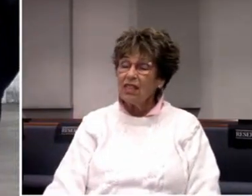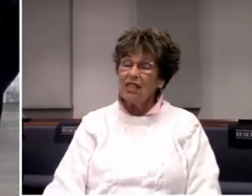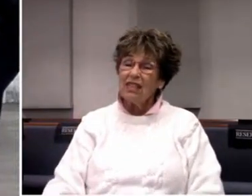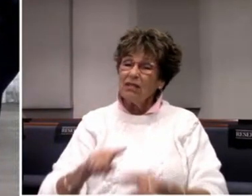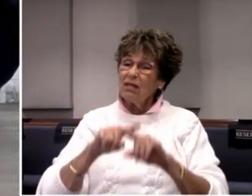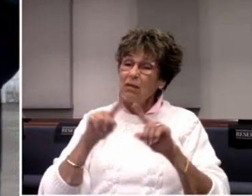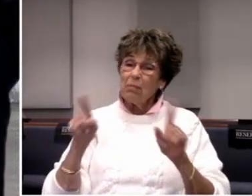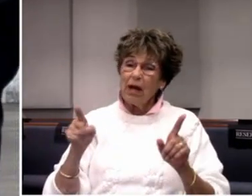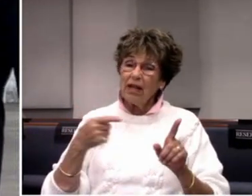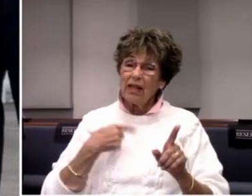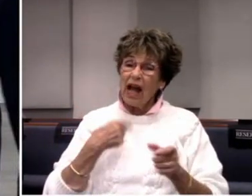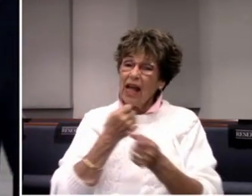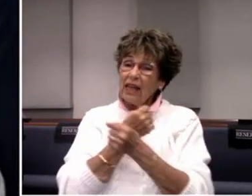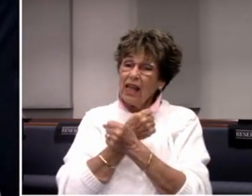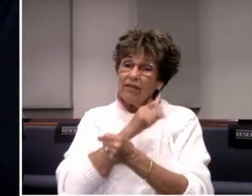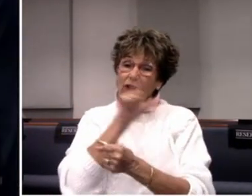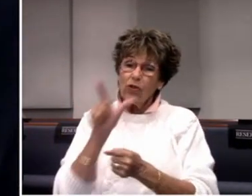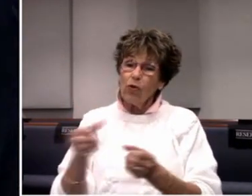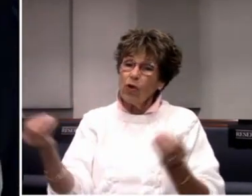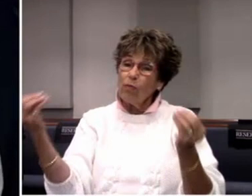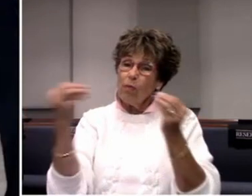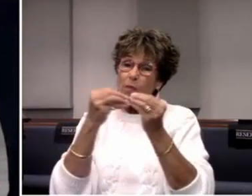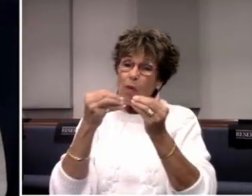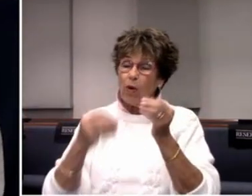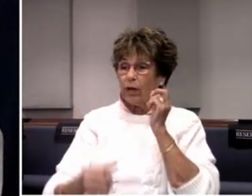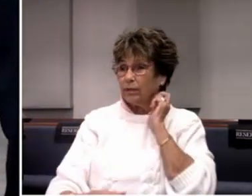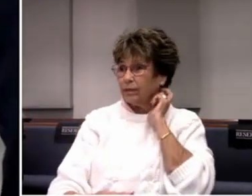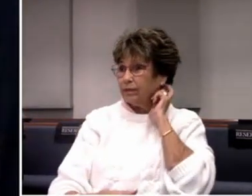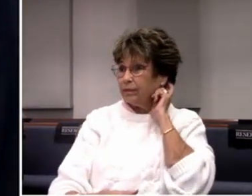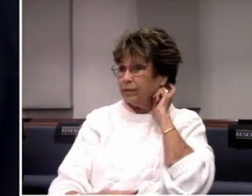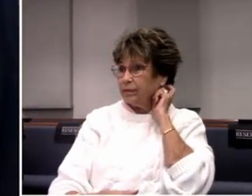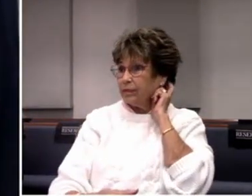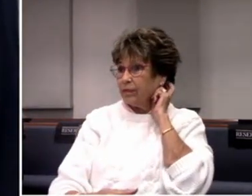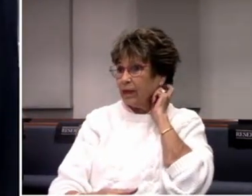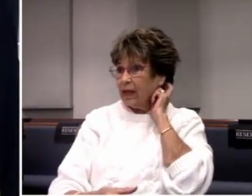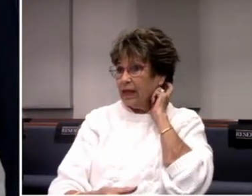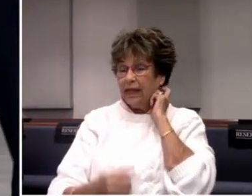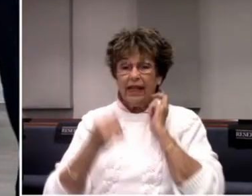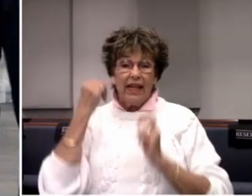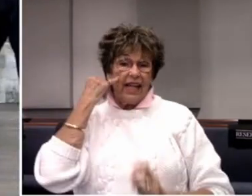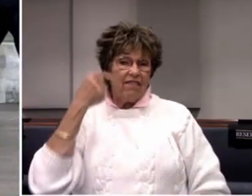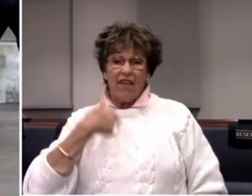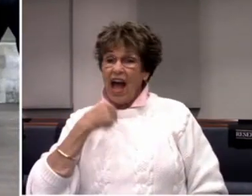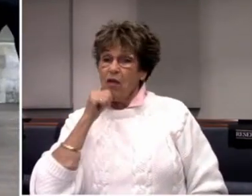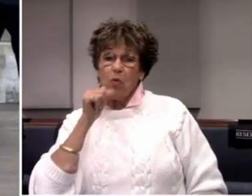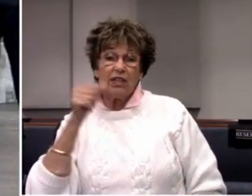but I love the Lord more. If I wasn't a Christian, you'd be dead, buddy.